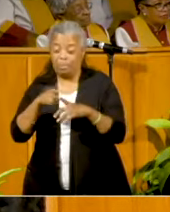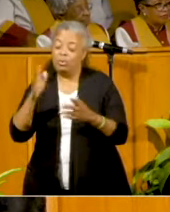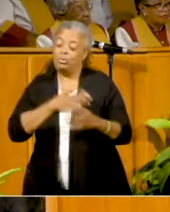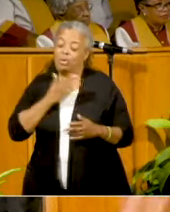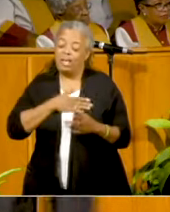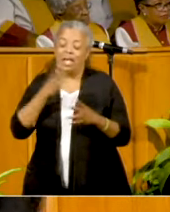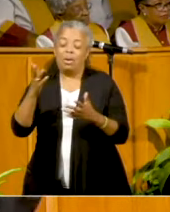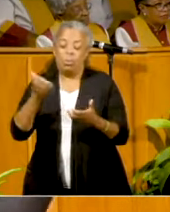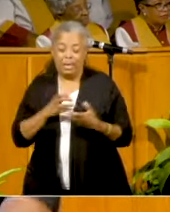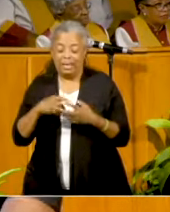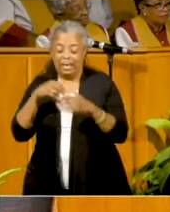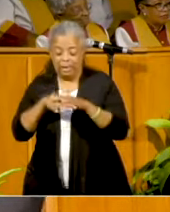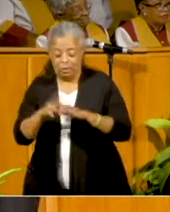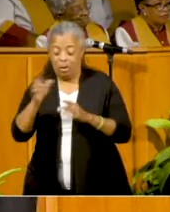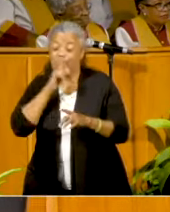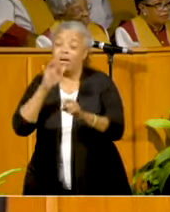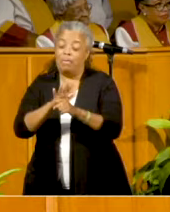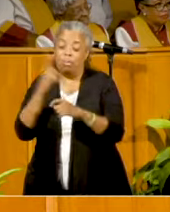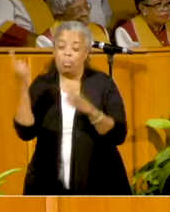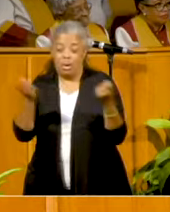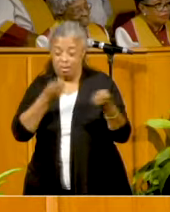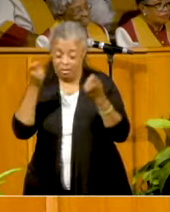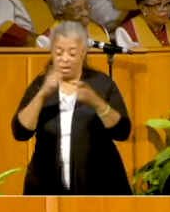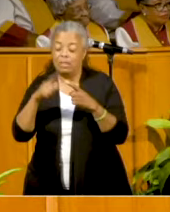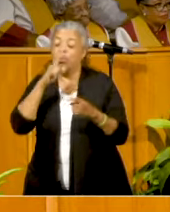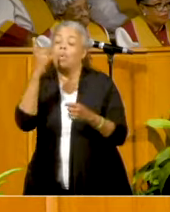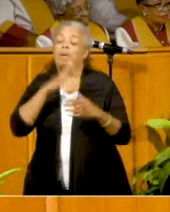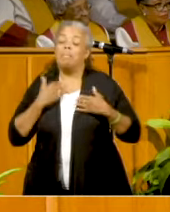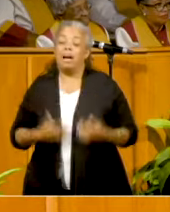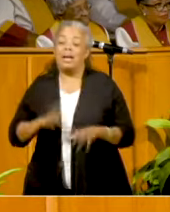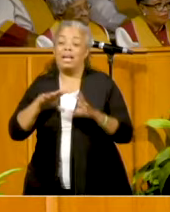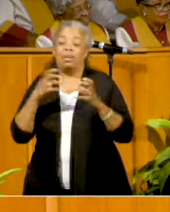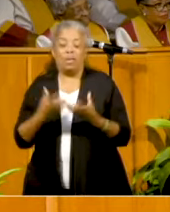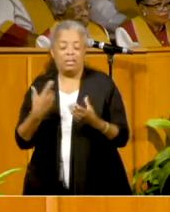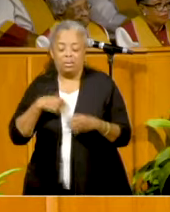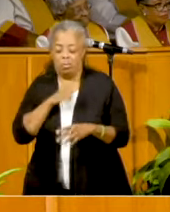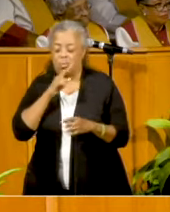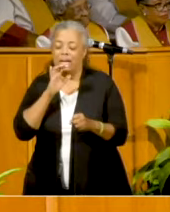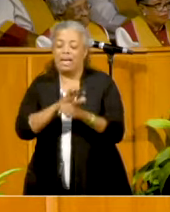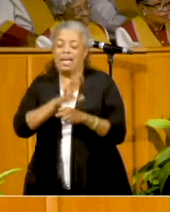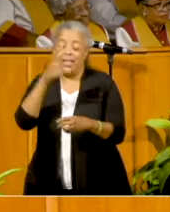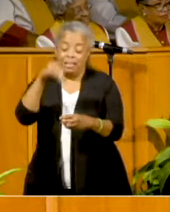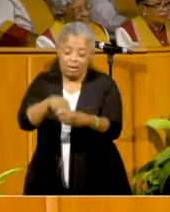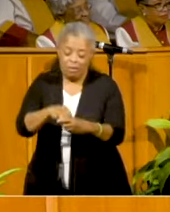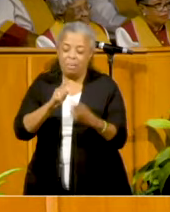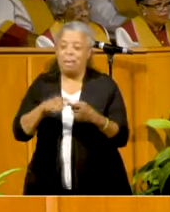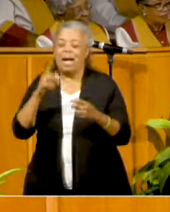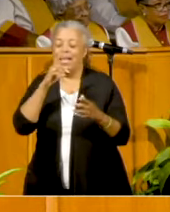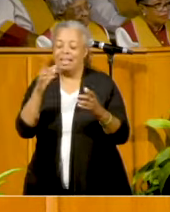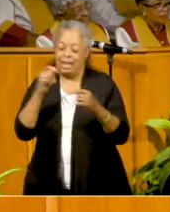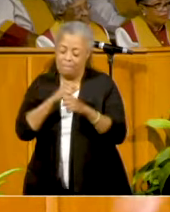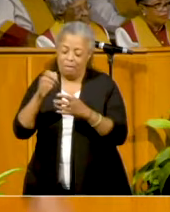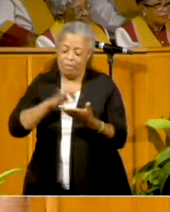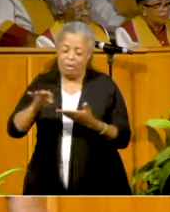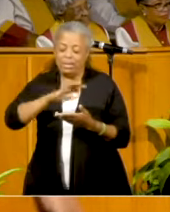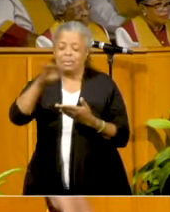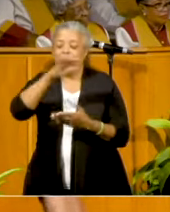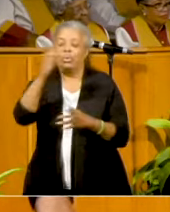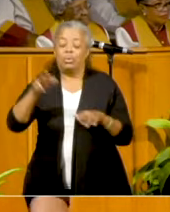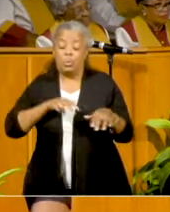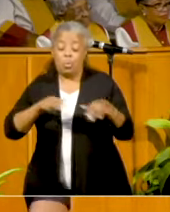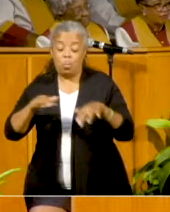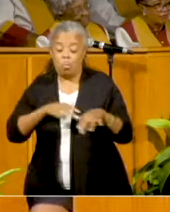joyfully and willingly enter the covenant with one another as one body in Christ. We engage, therefore, by the aid of the Holy Spirit to